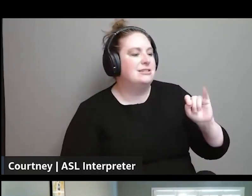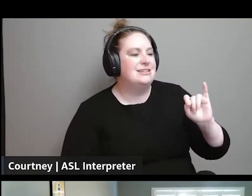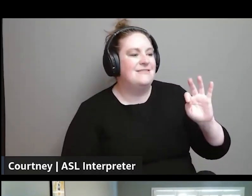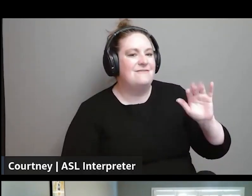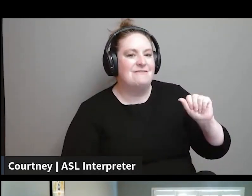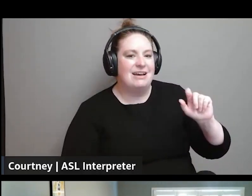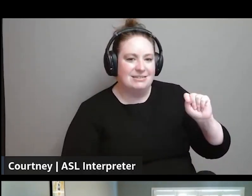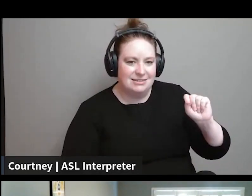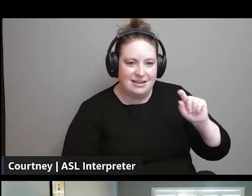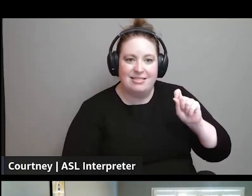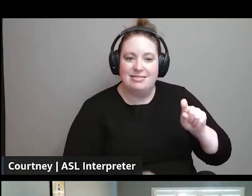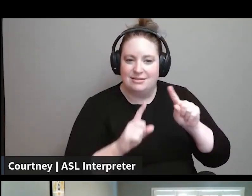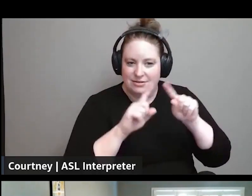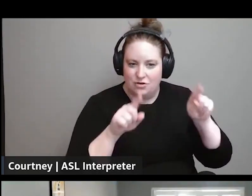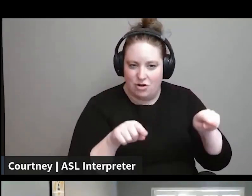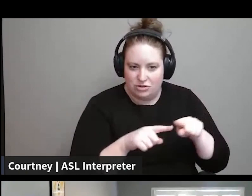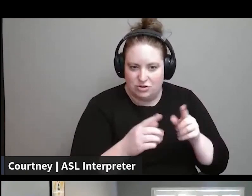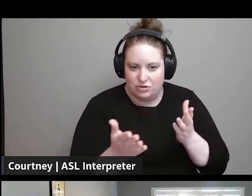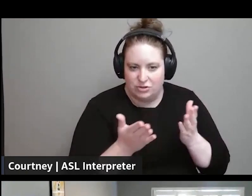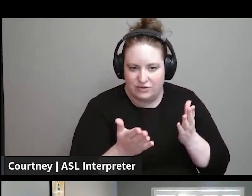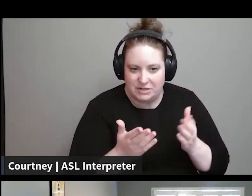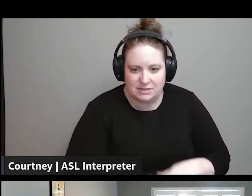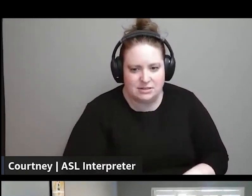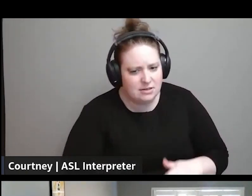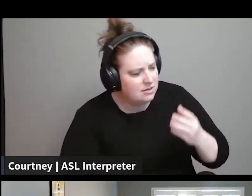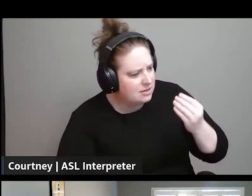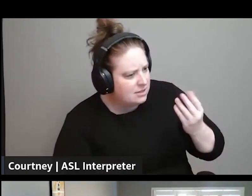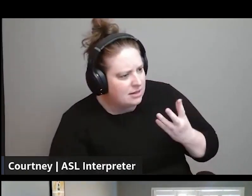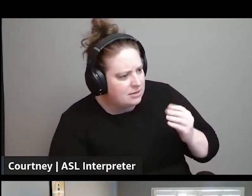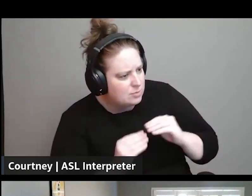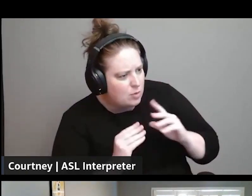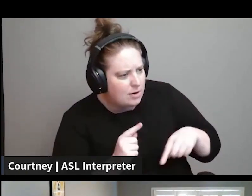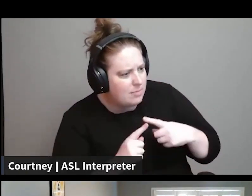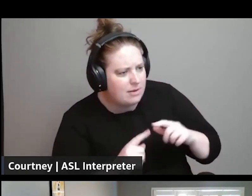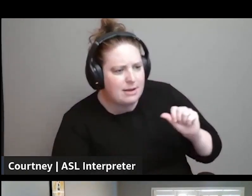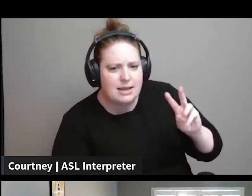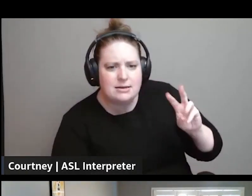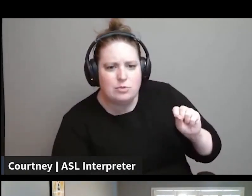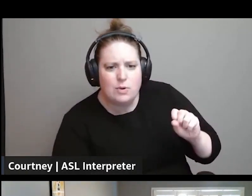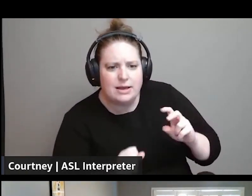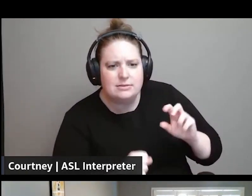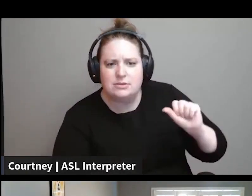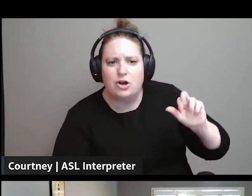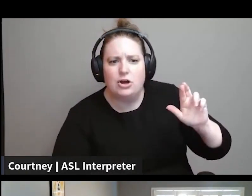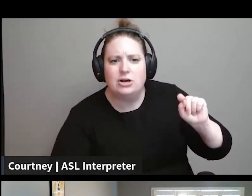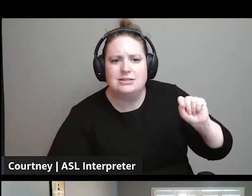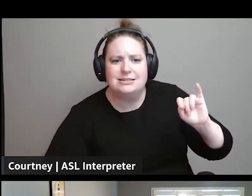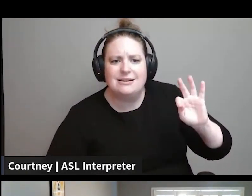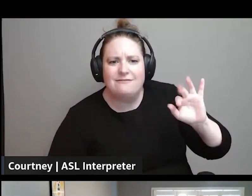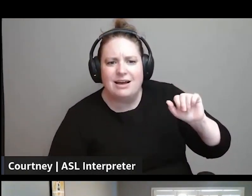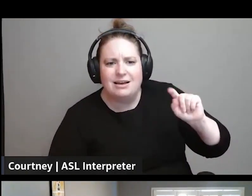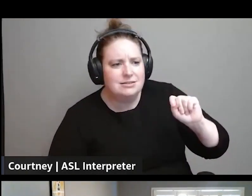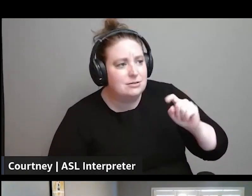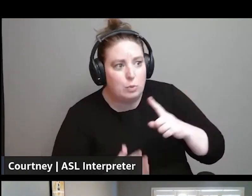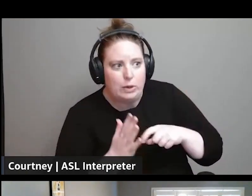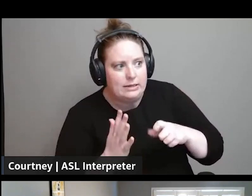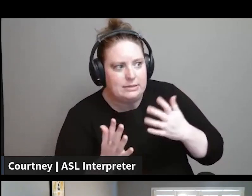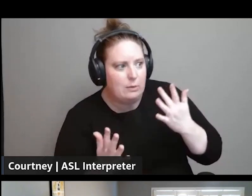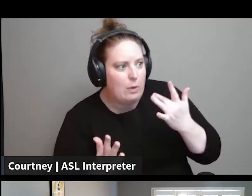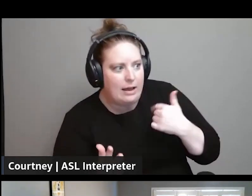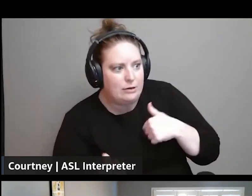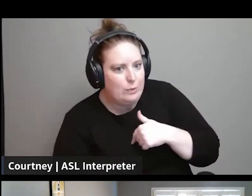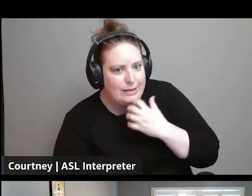service. Yeah, so Very tell cool. tell us more about AWS Artifact. What is it, and why Yeah. should we care?